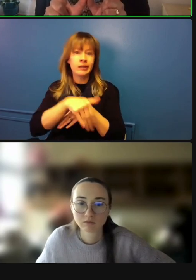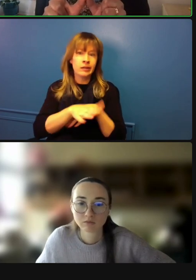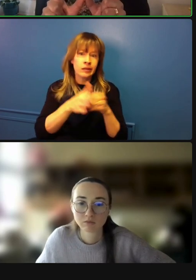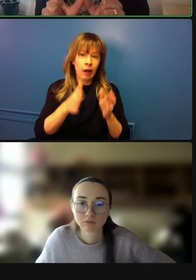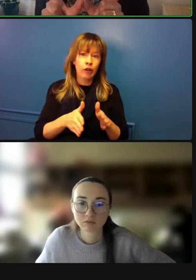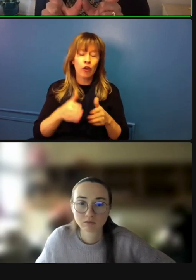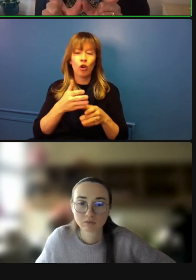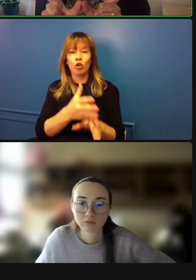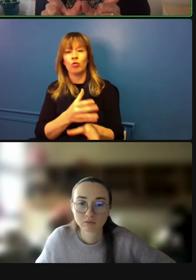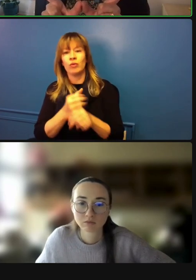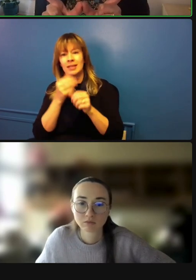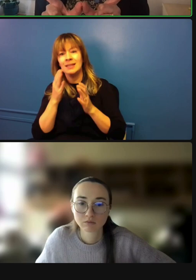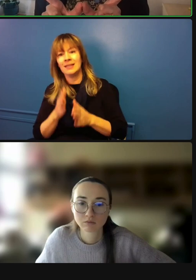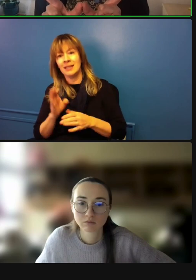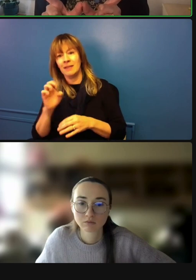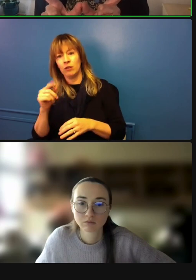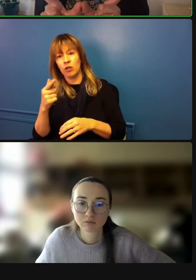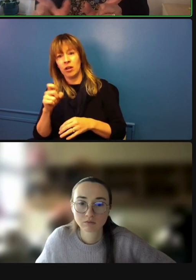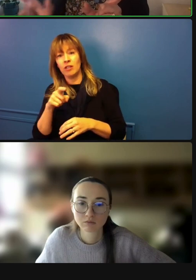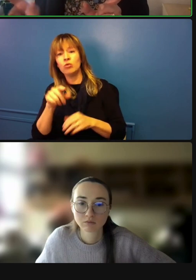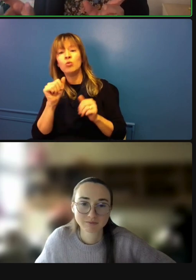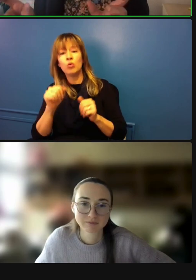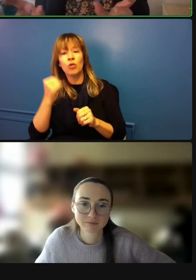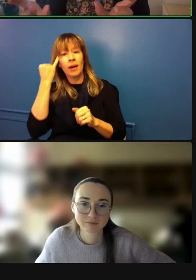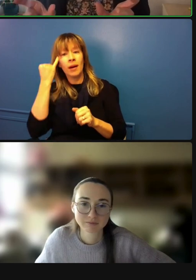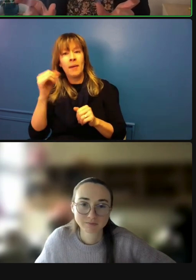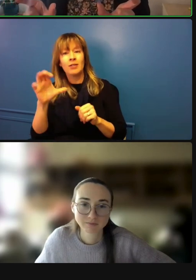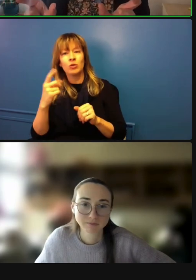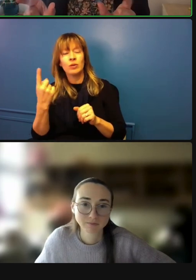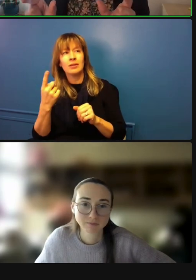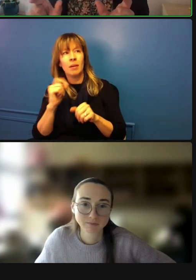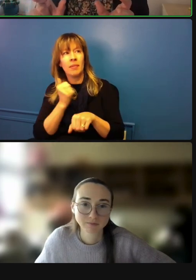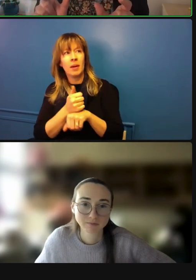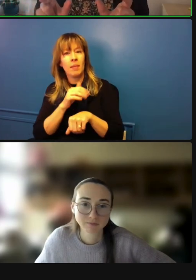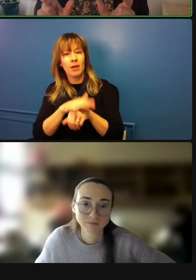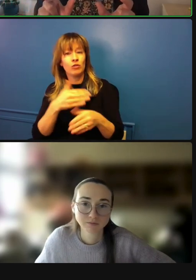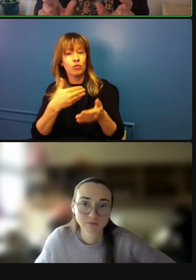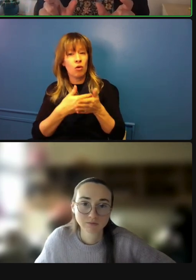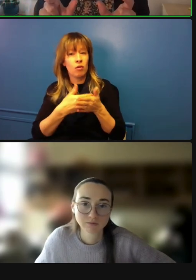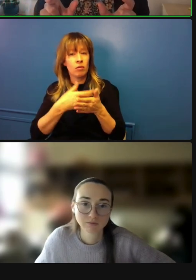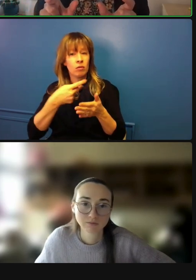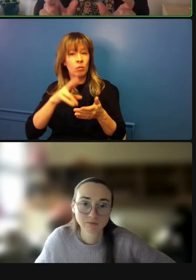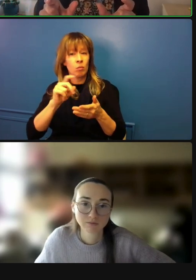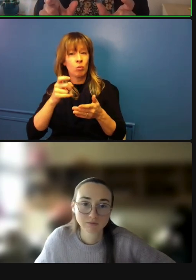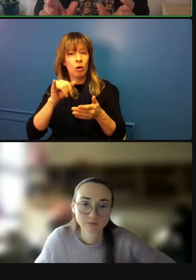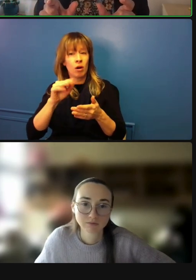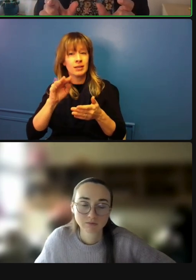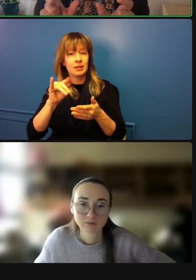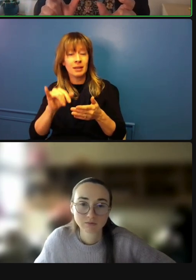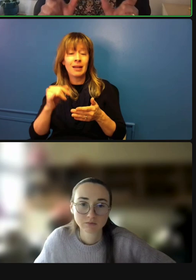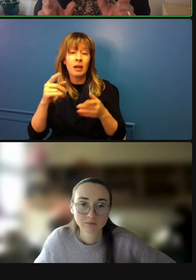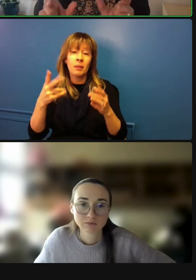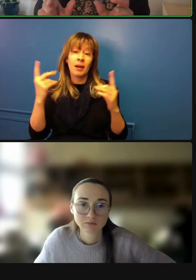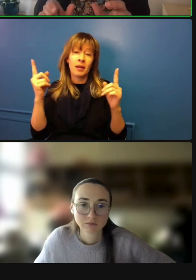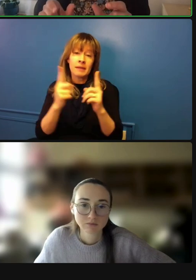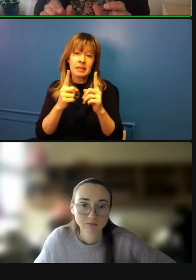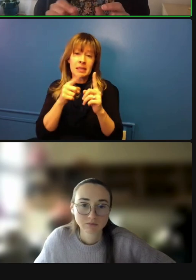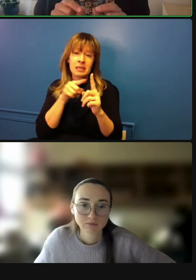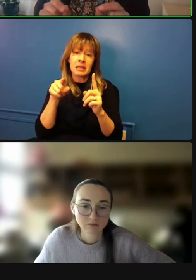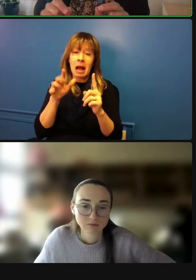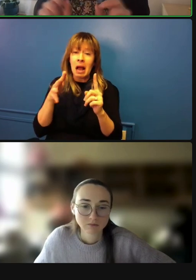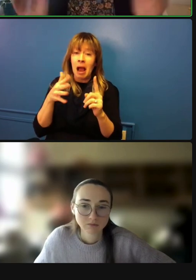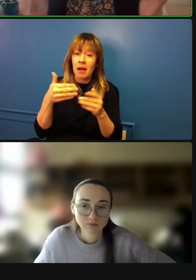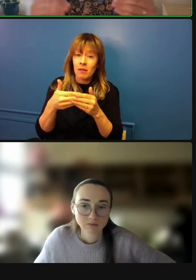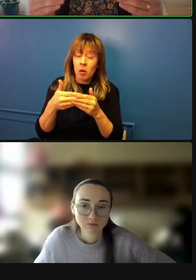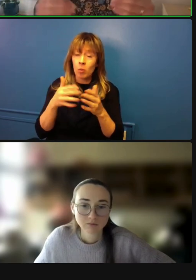edge. You could imagine like doing something based on proximity, like if two people are kind of close or kind of looking at